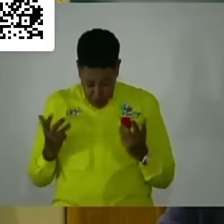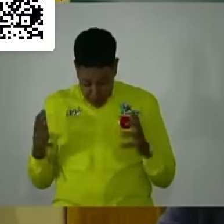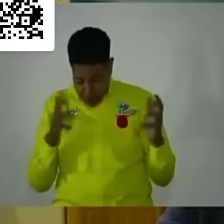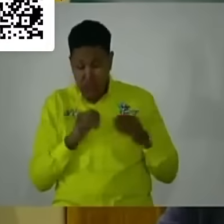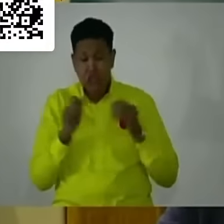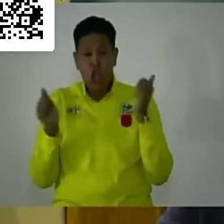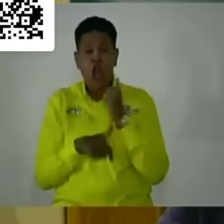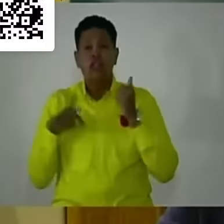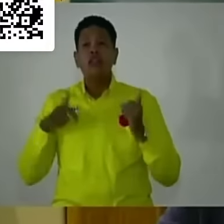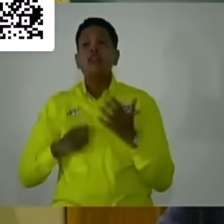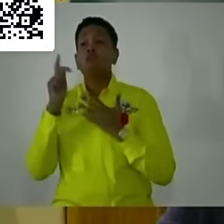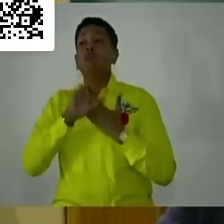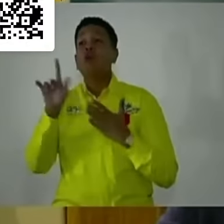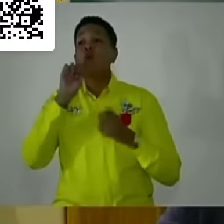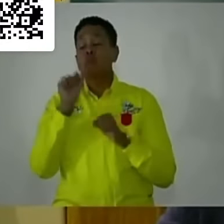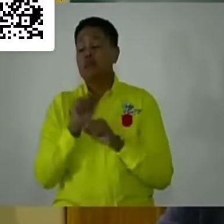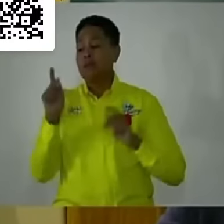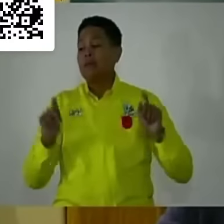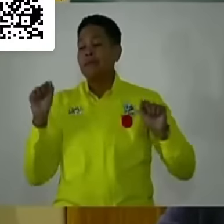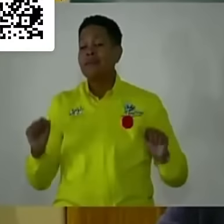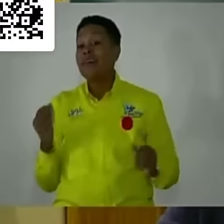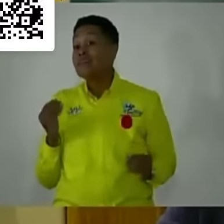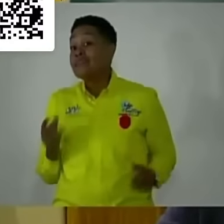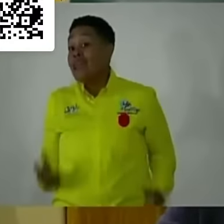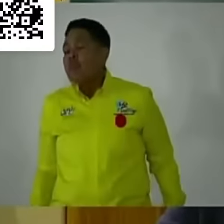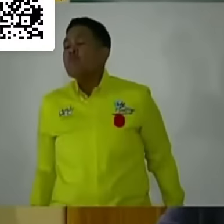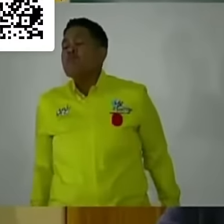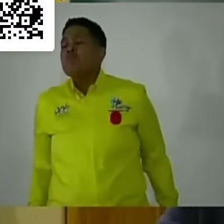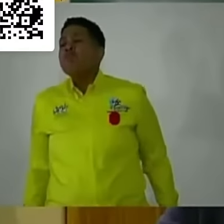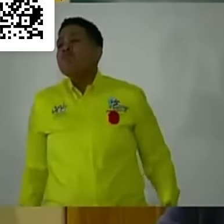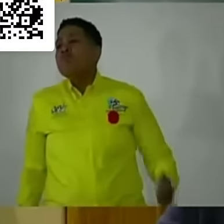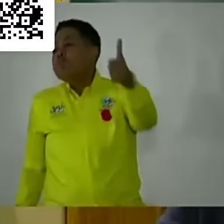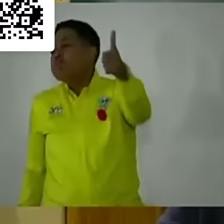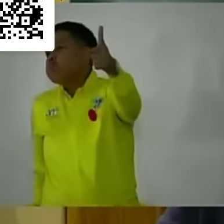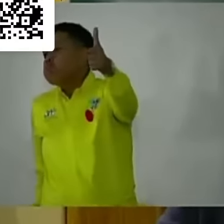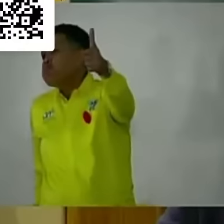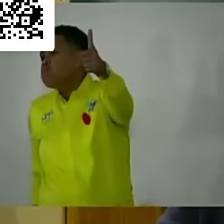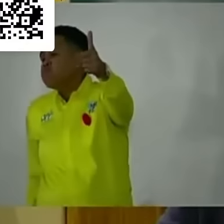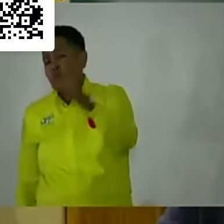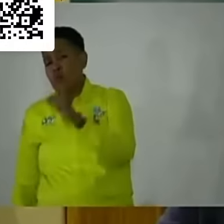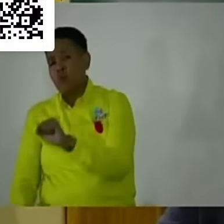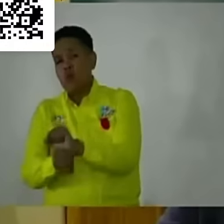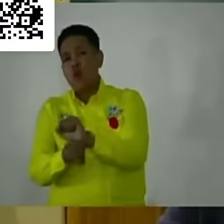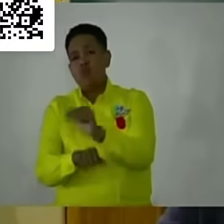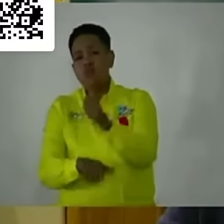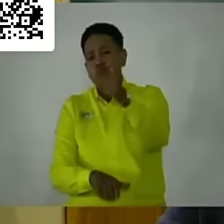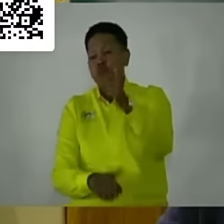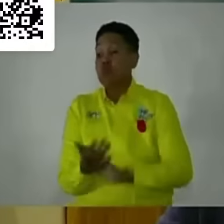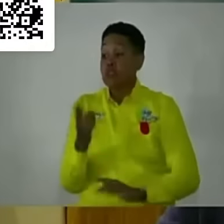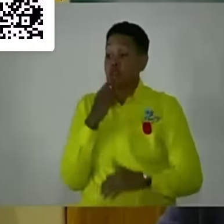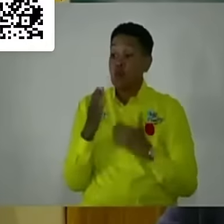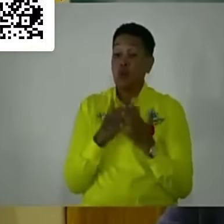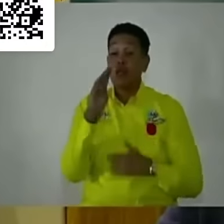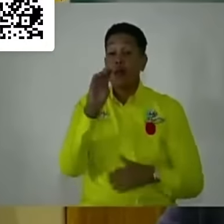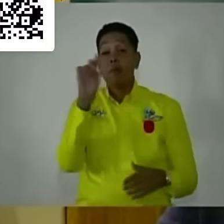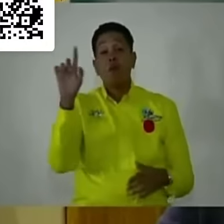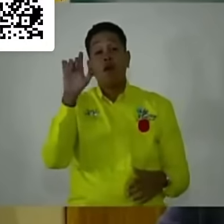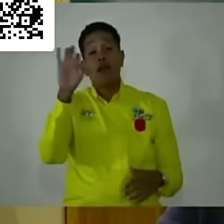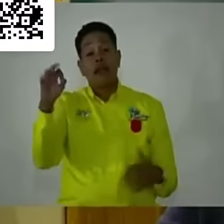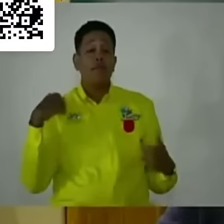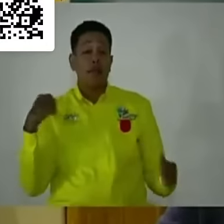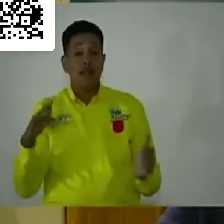under this program that people can say that good work has happened. So whether it be the Broadleaf Health Center that